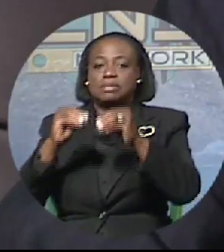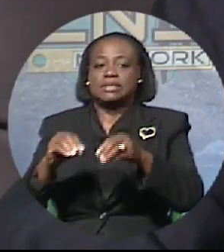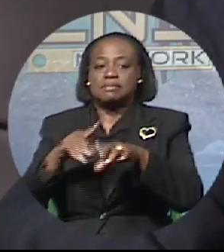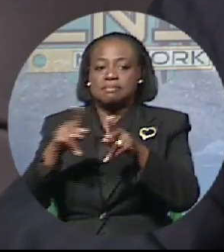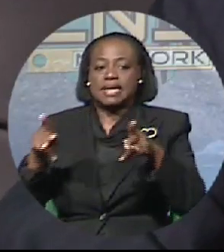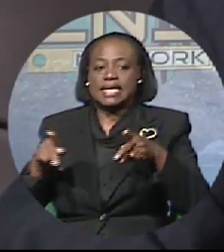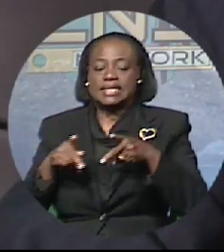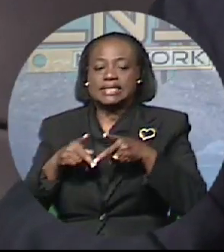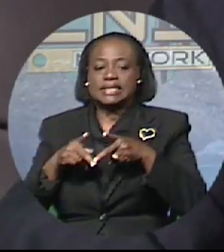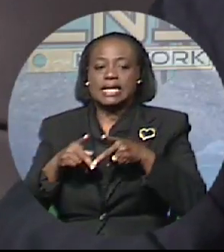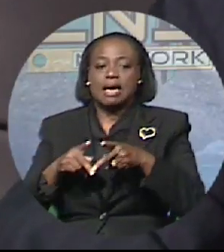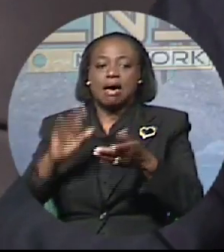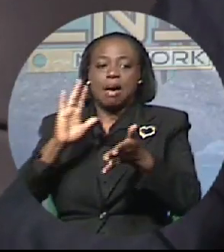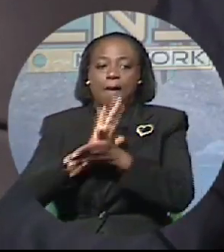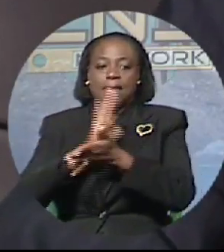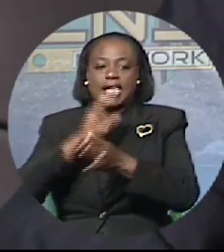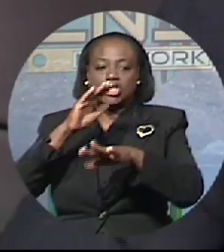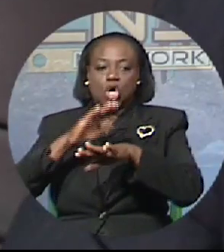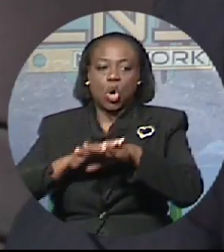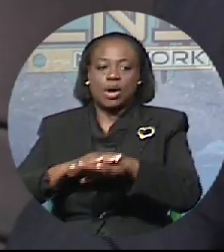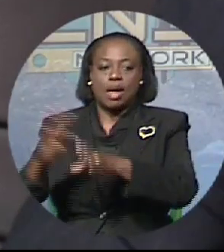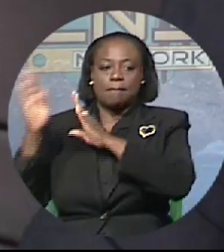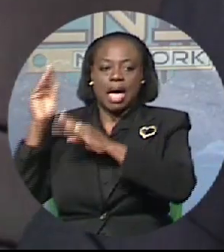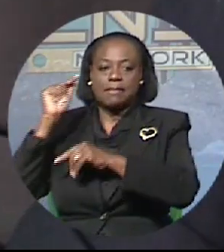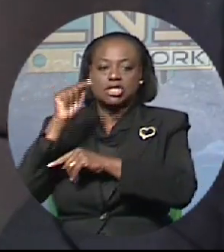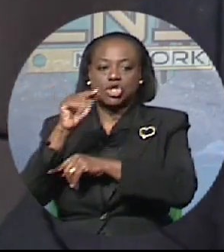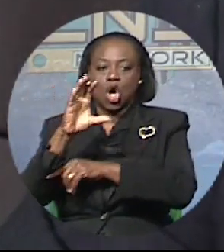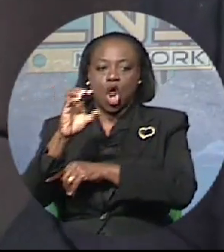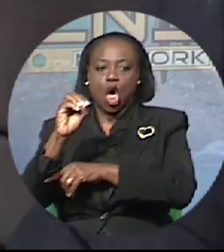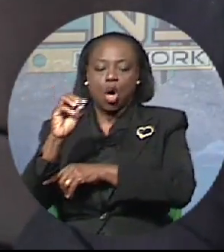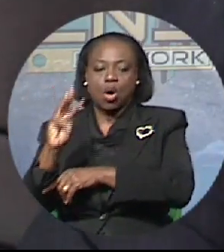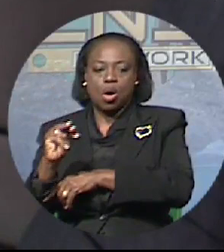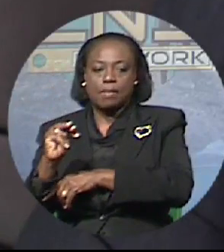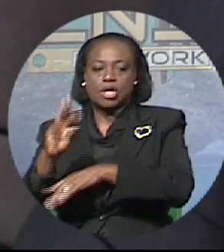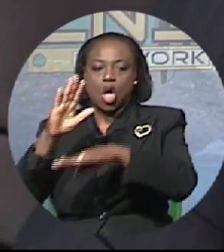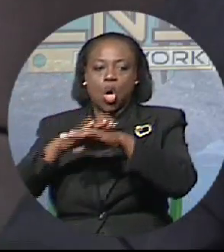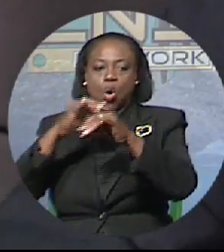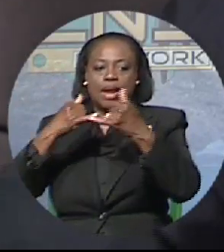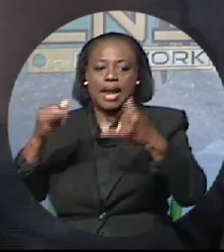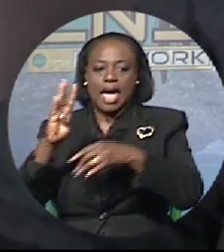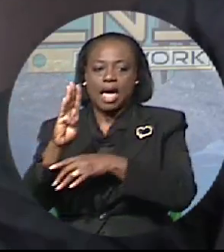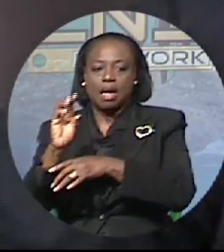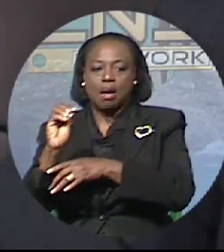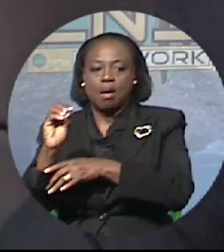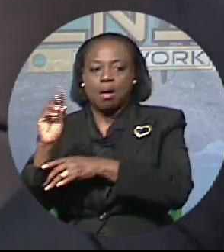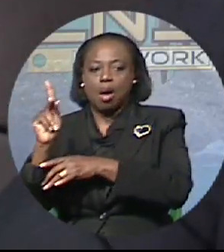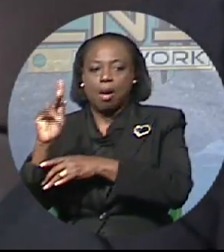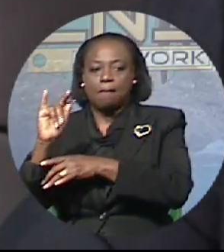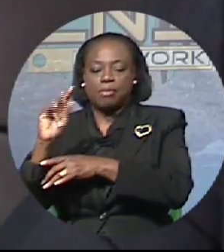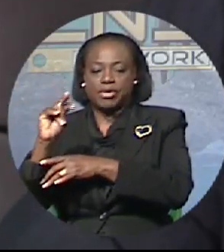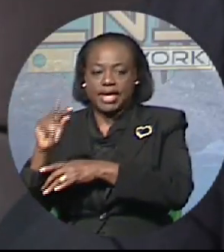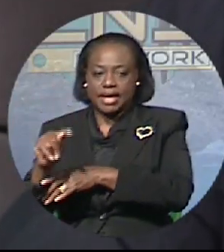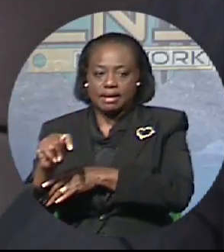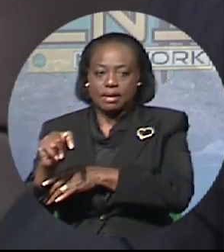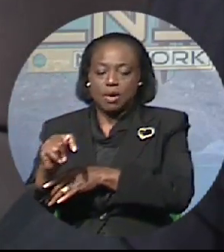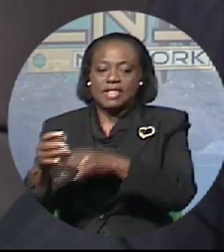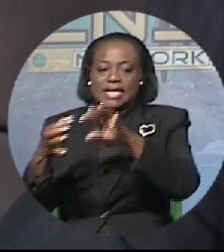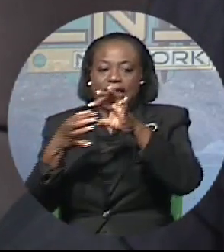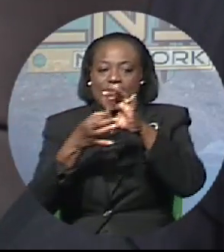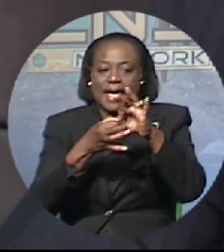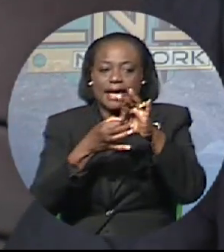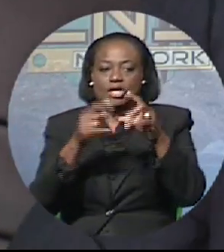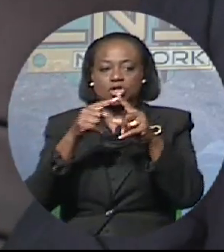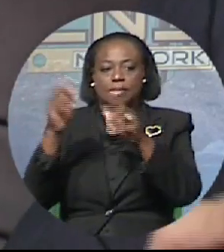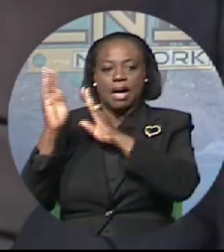page on Bahamas.com, which is our online booking site with direct link to the Bahamas Football